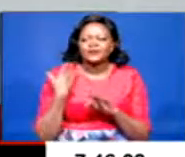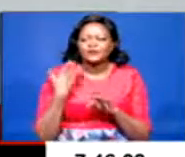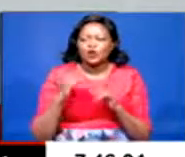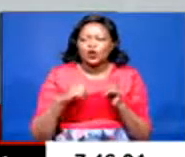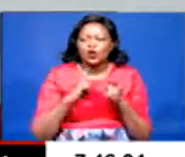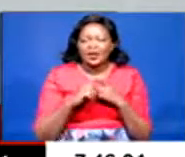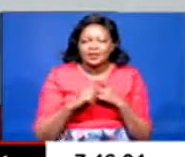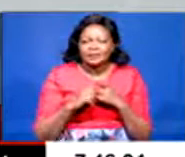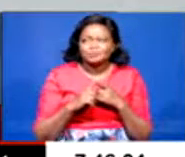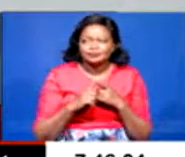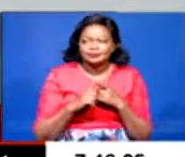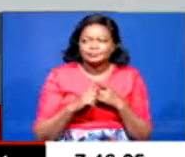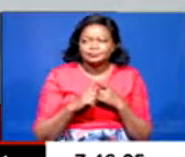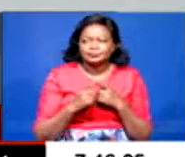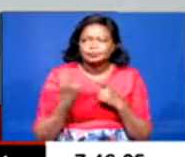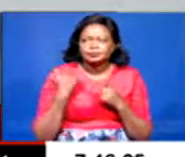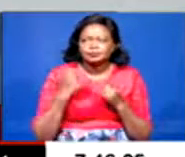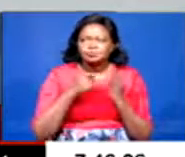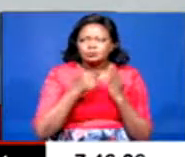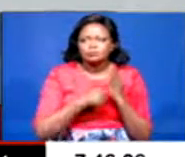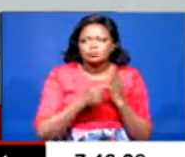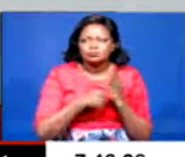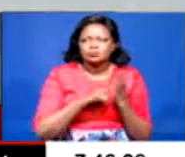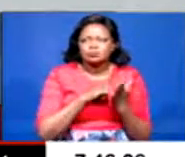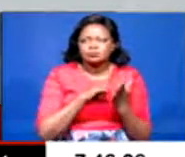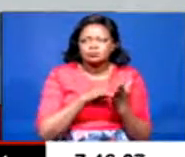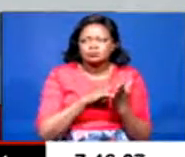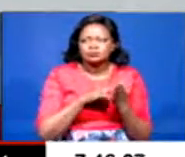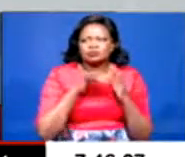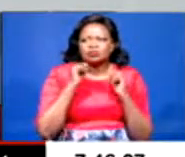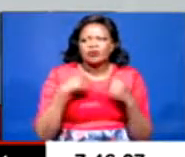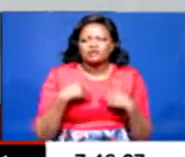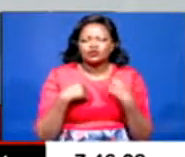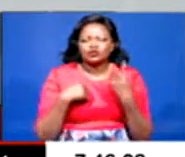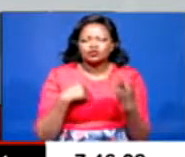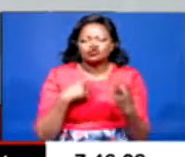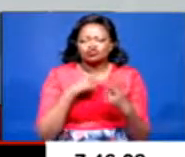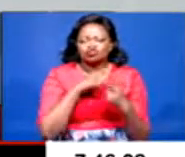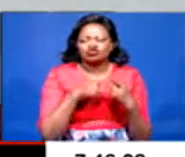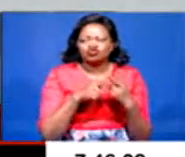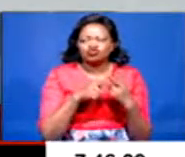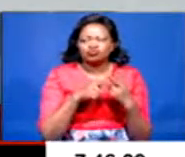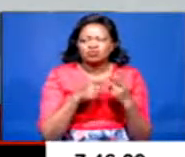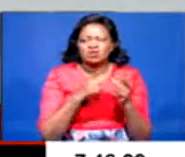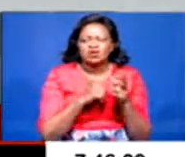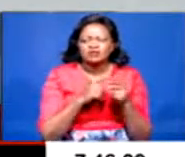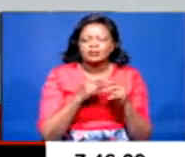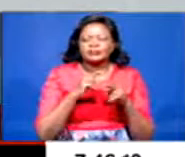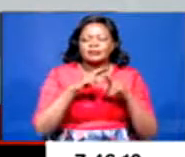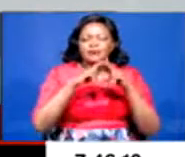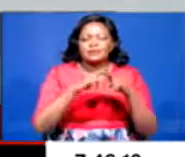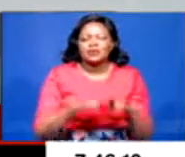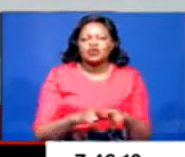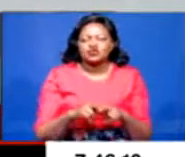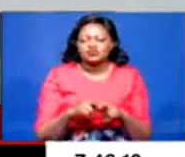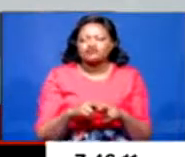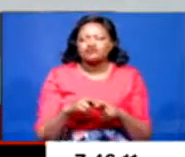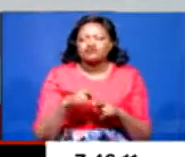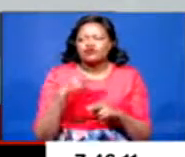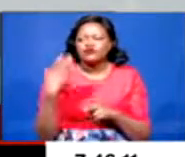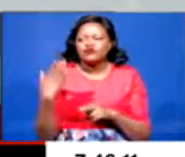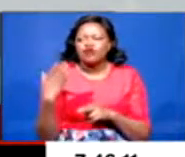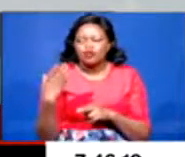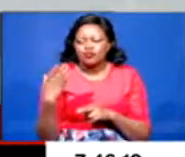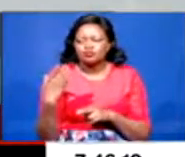this manual bit came in, they would have had only the truncated. So they would be relying on the last, like, I think it's 4 digits of your ID